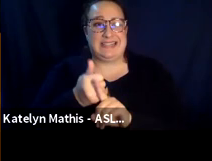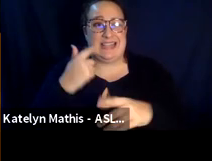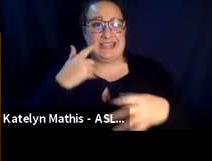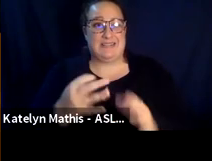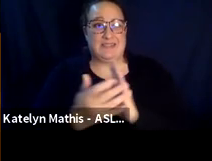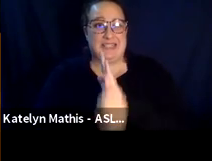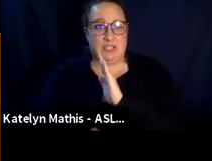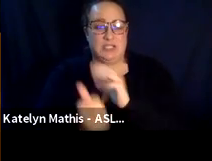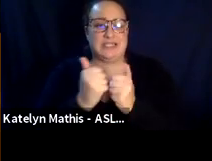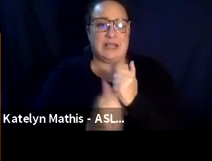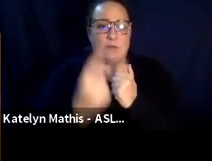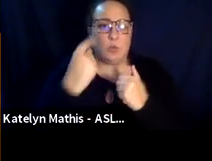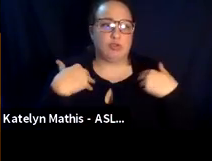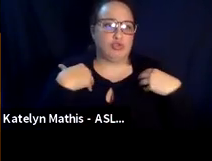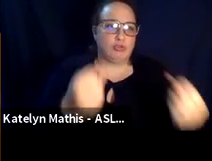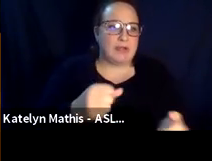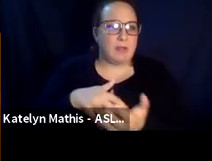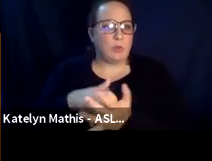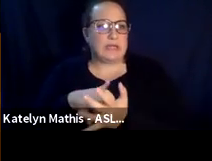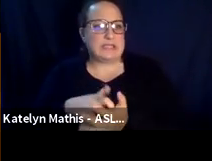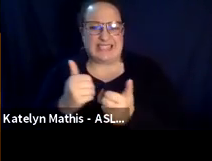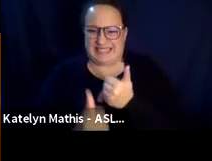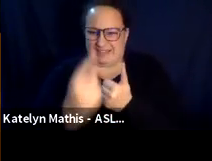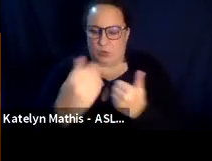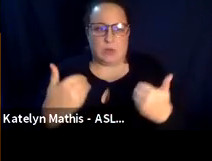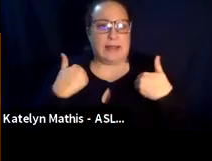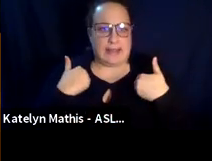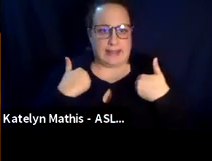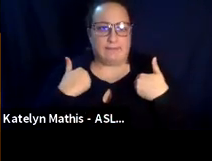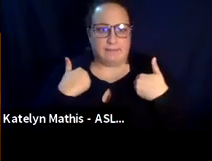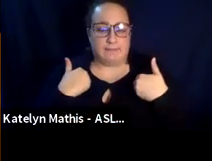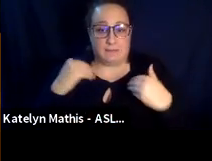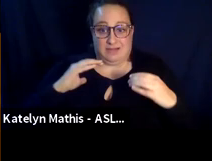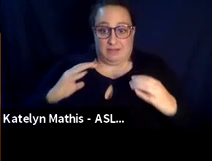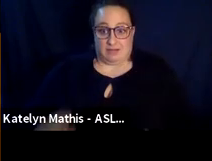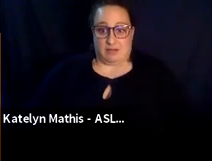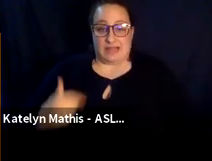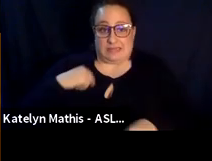has strengths and weaknesses, everybody. Of course, the clients that I work with,